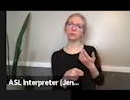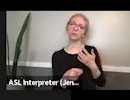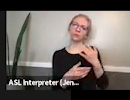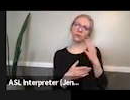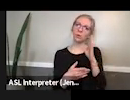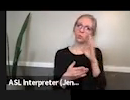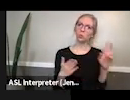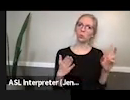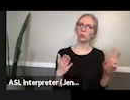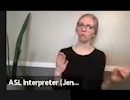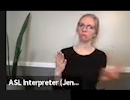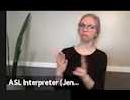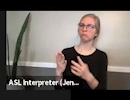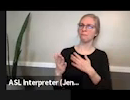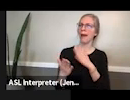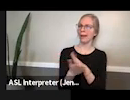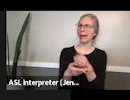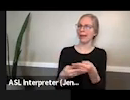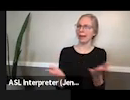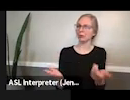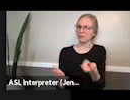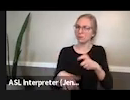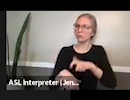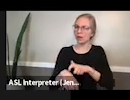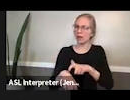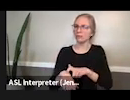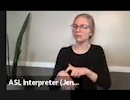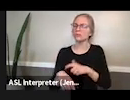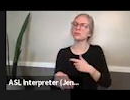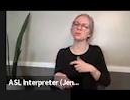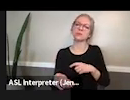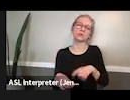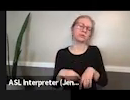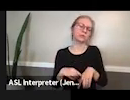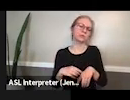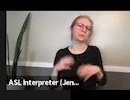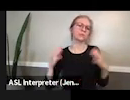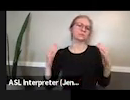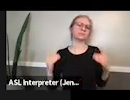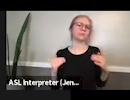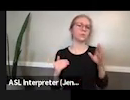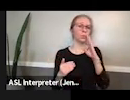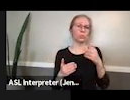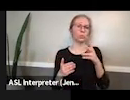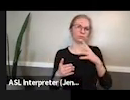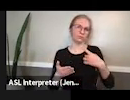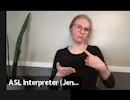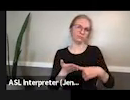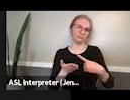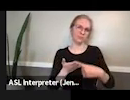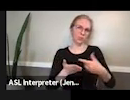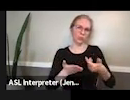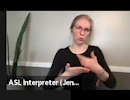I provided for you, but we will talk about it briefly. We'll talk about newborn hearing screening.